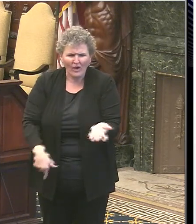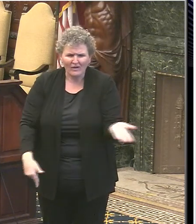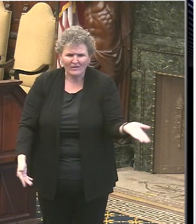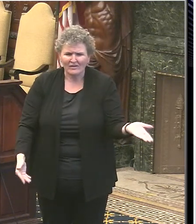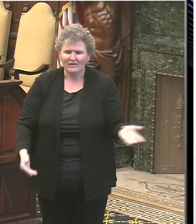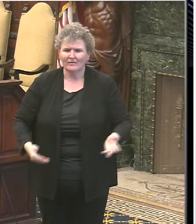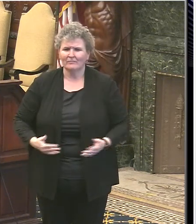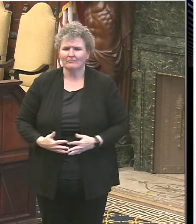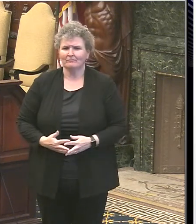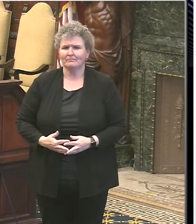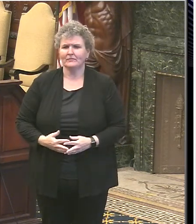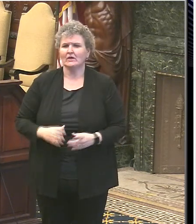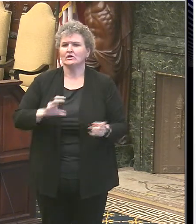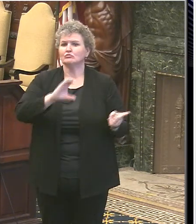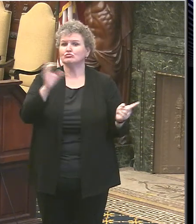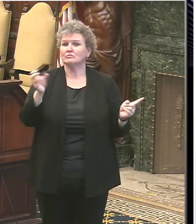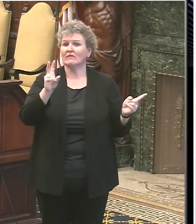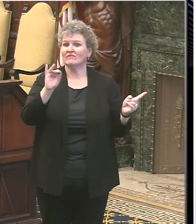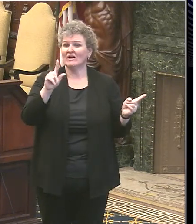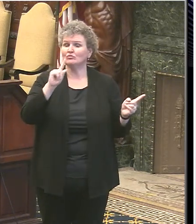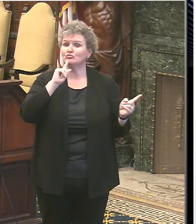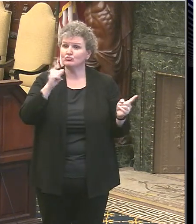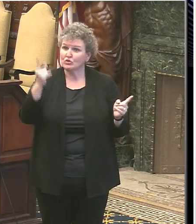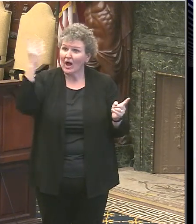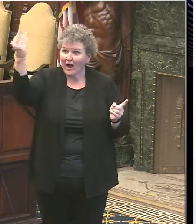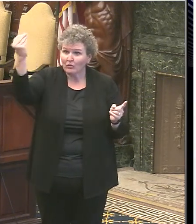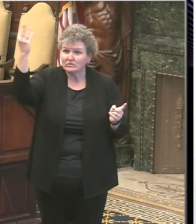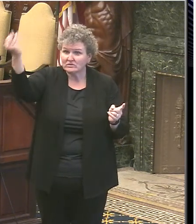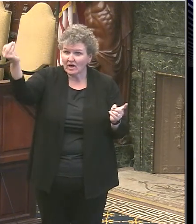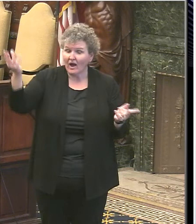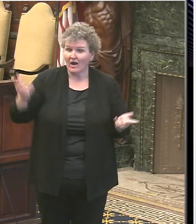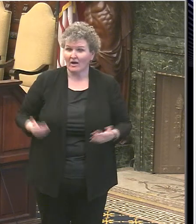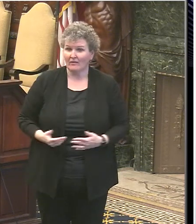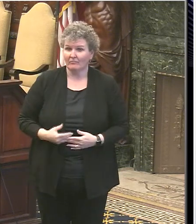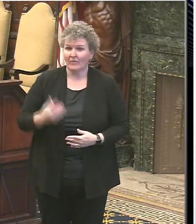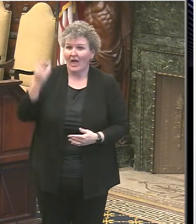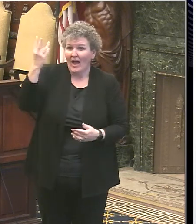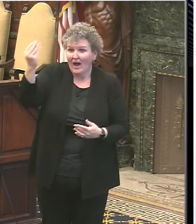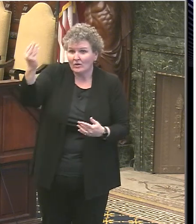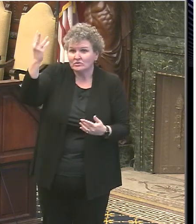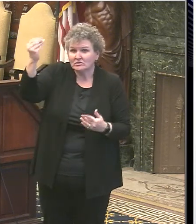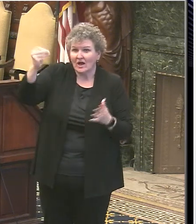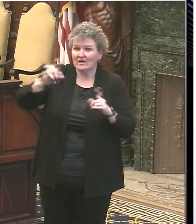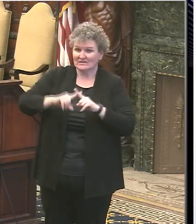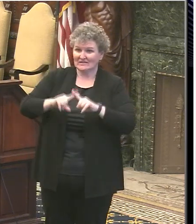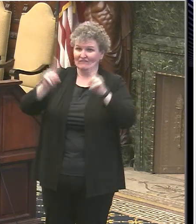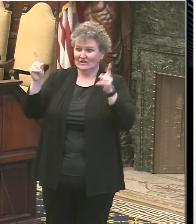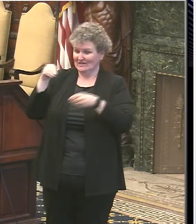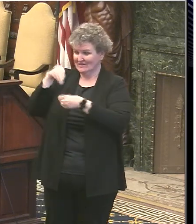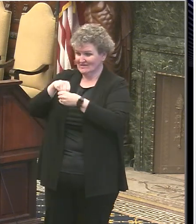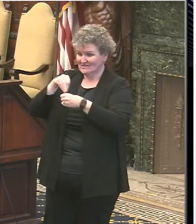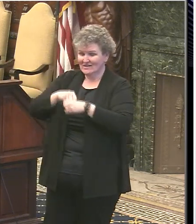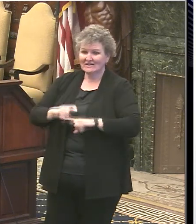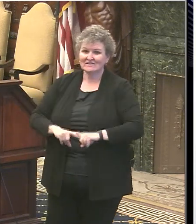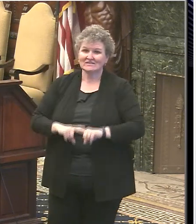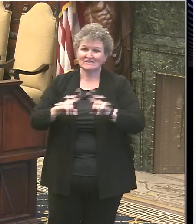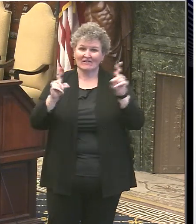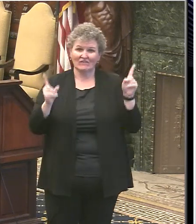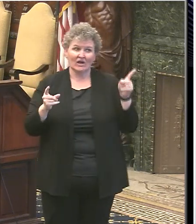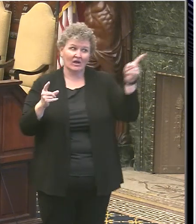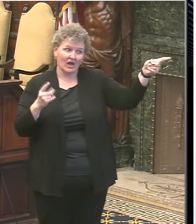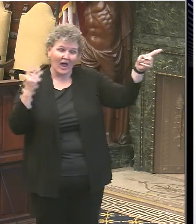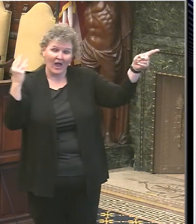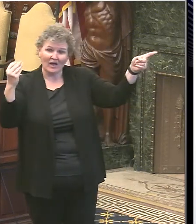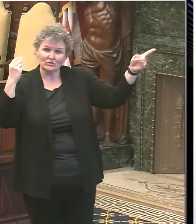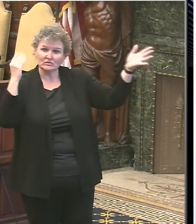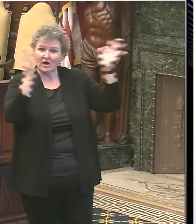The Christmas Village is outdoors. We make a big distinction between outdoors and indoors. And there's a restriction in the Christmas Village as far as the